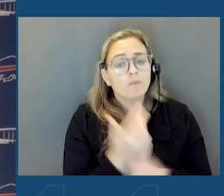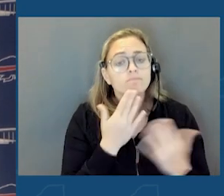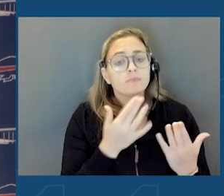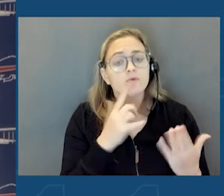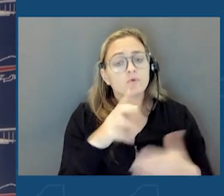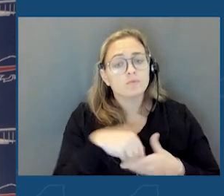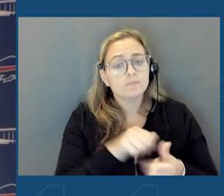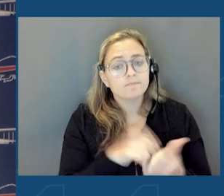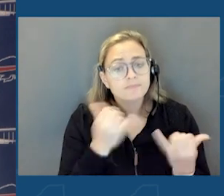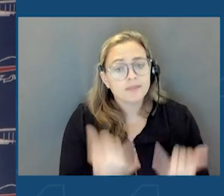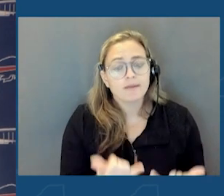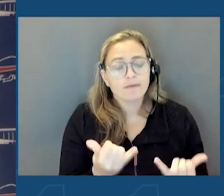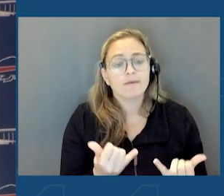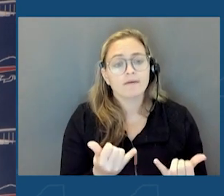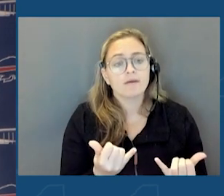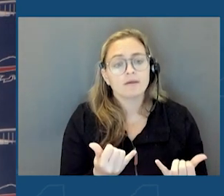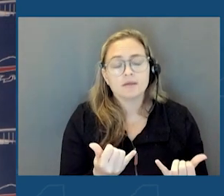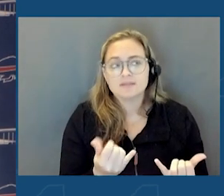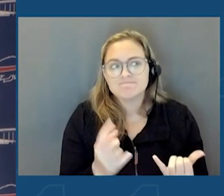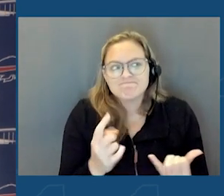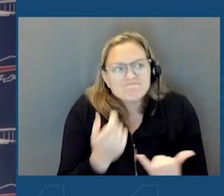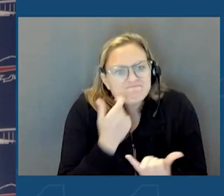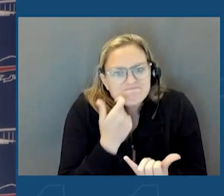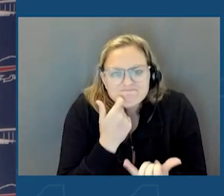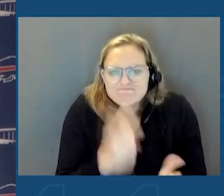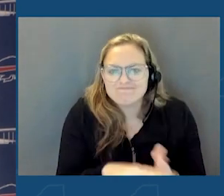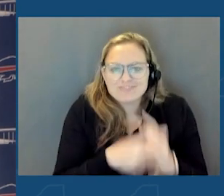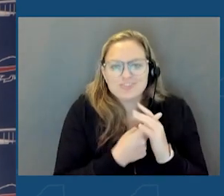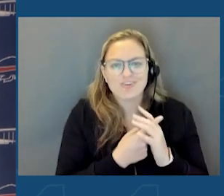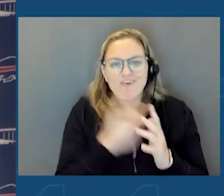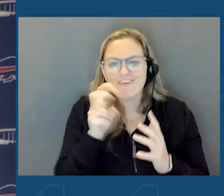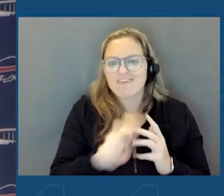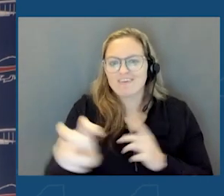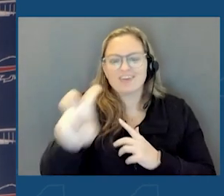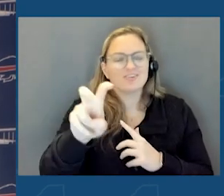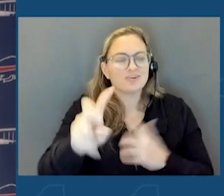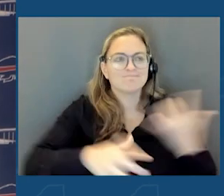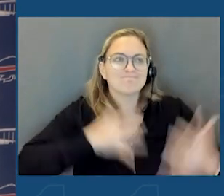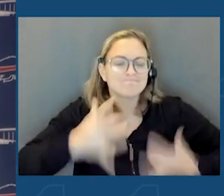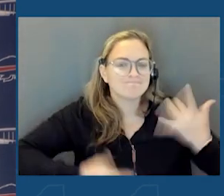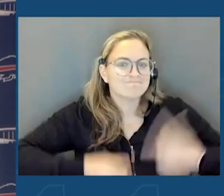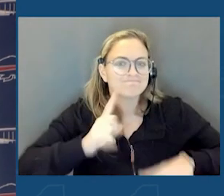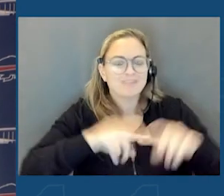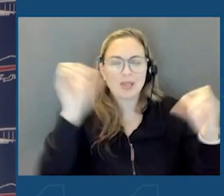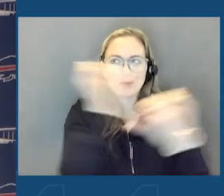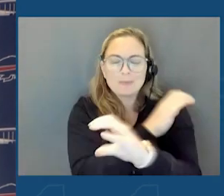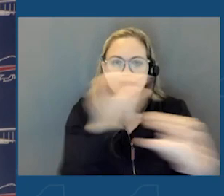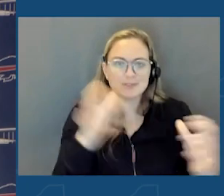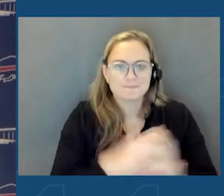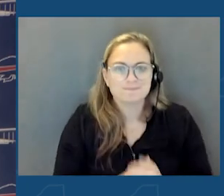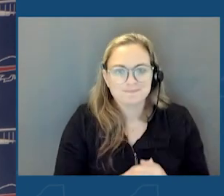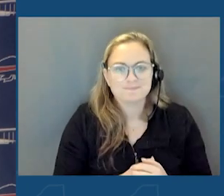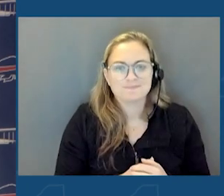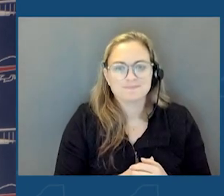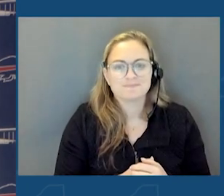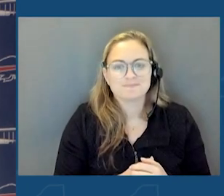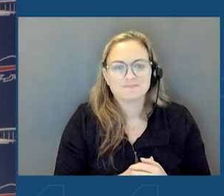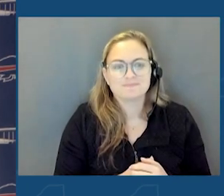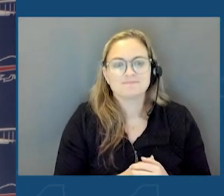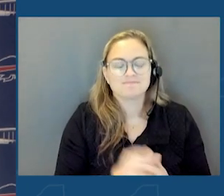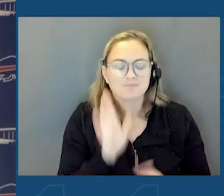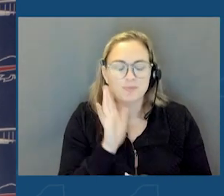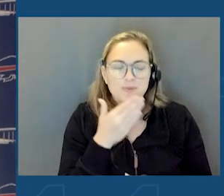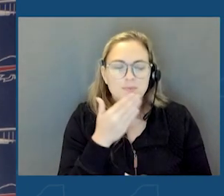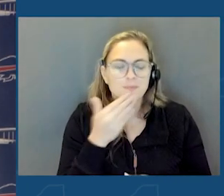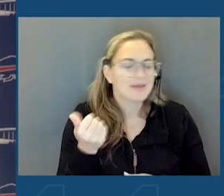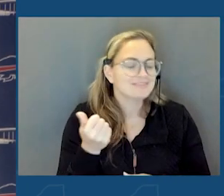here today. This is just the start of an adventure that we can't even imagine what it's going to take us. This is going to be the best, and